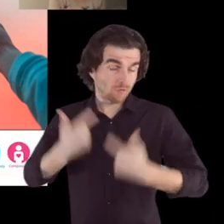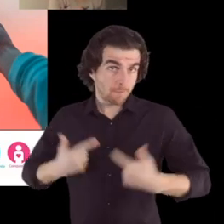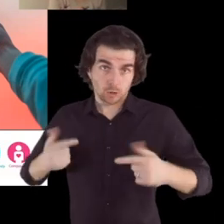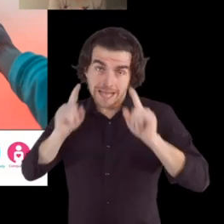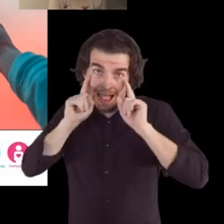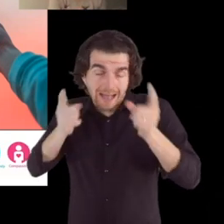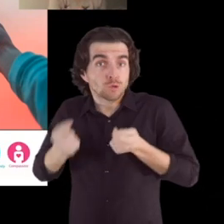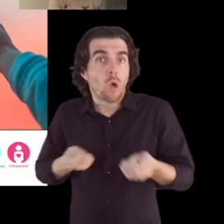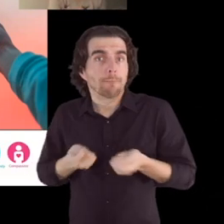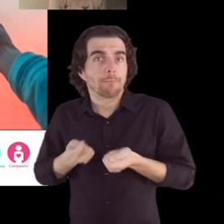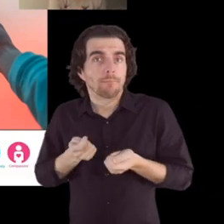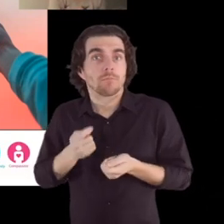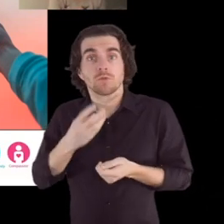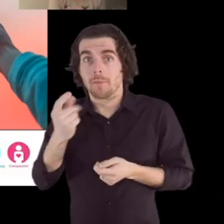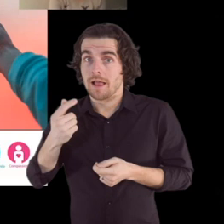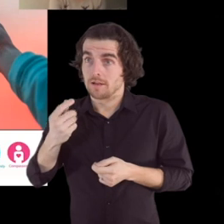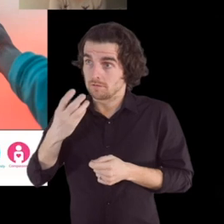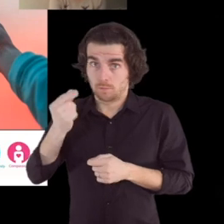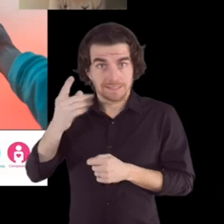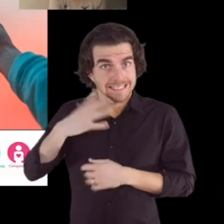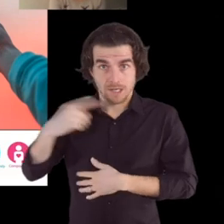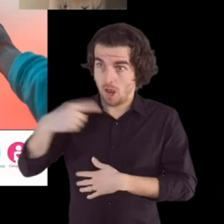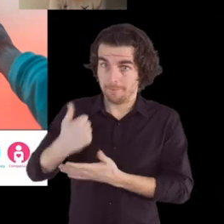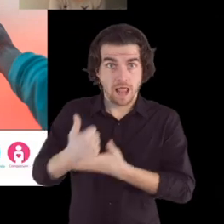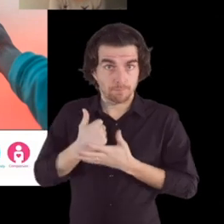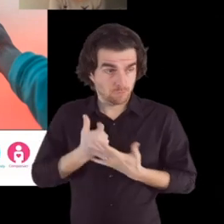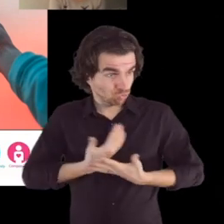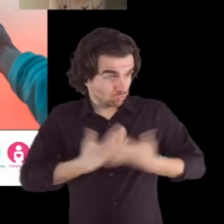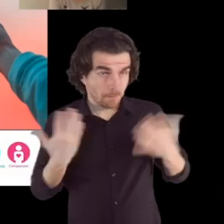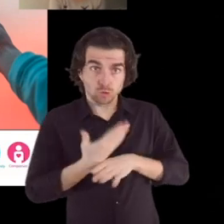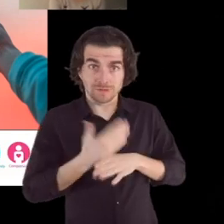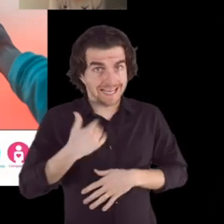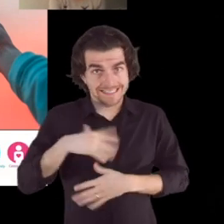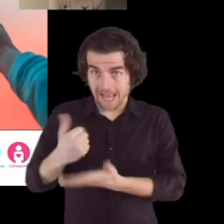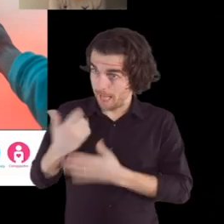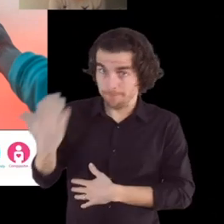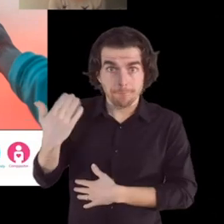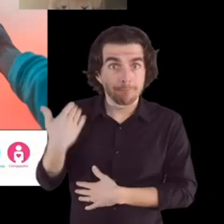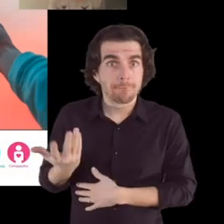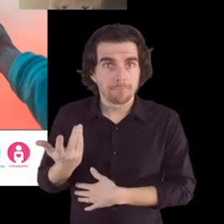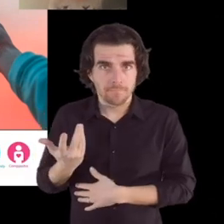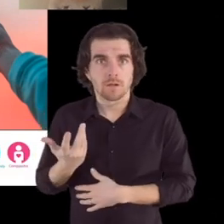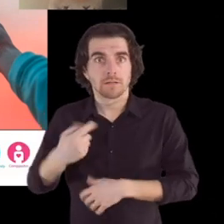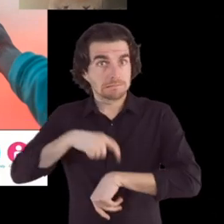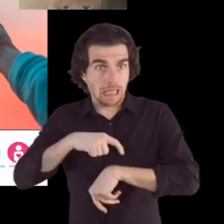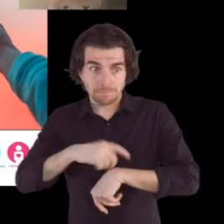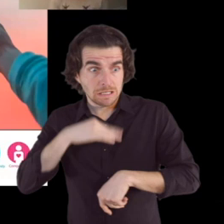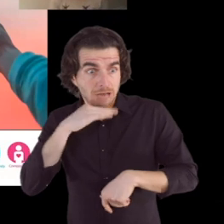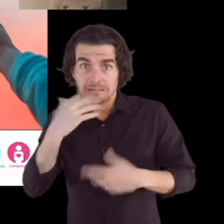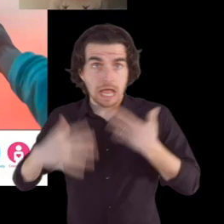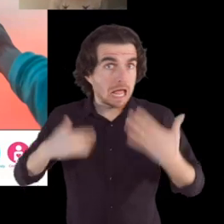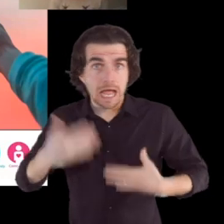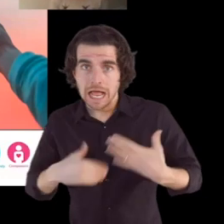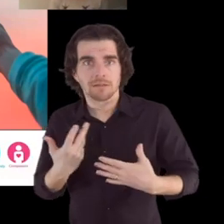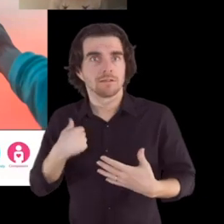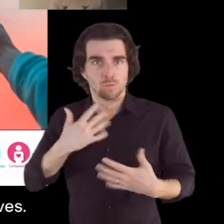cope. This isn't fair, somebody needs to help me here. There's far too much to do. and there's too little time to get it done. I'm never going to